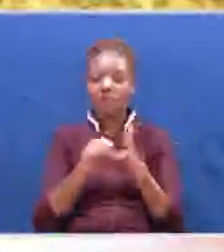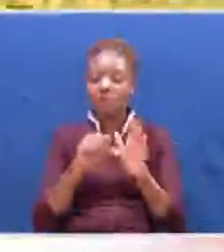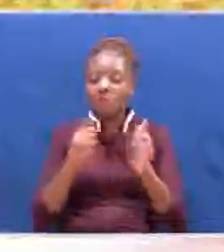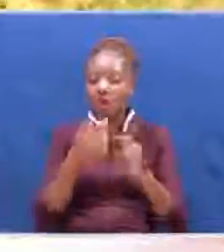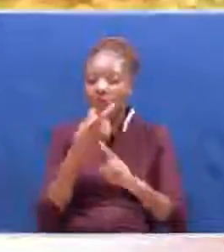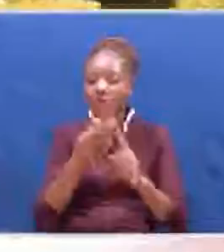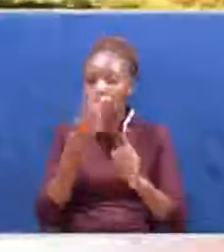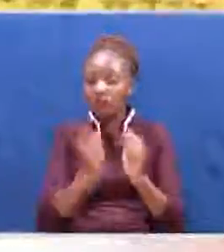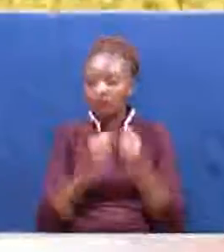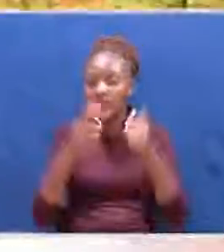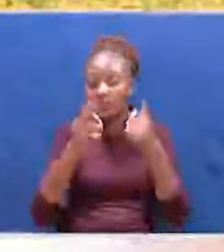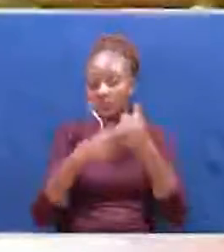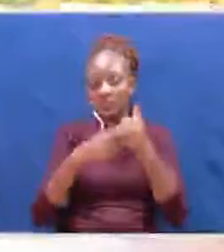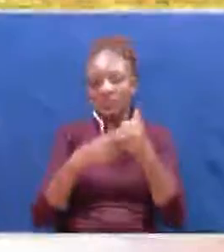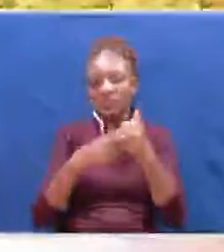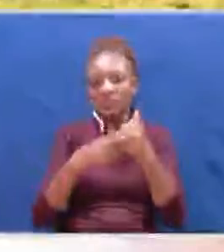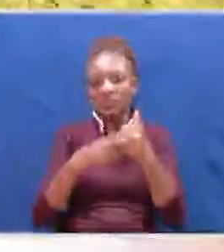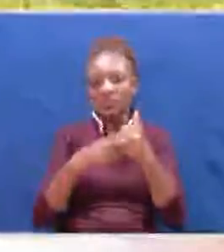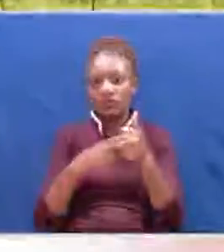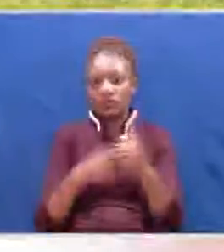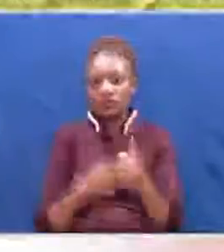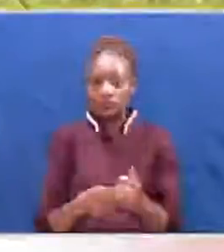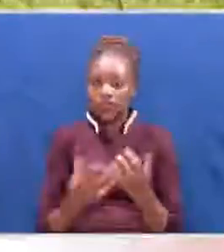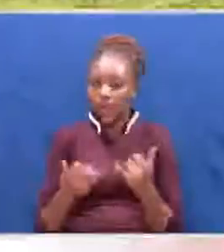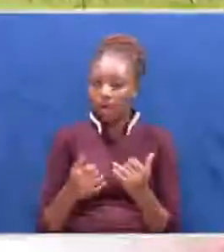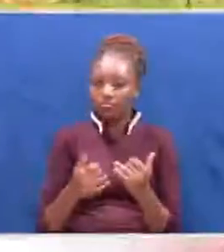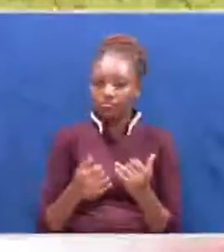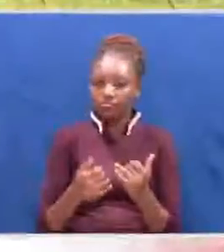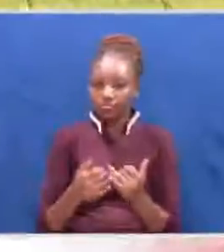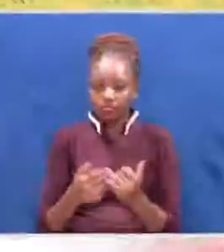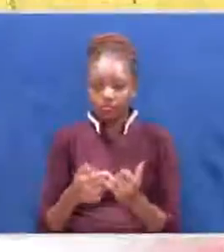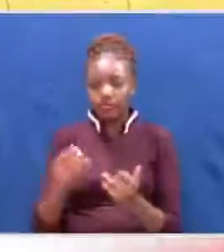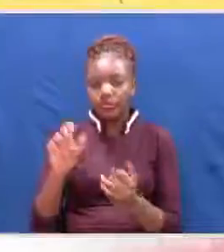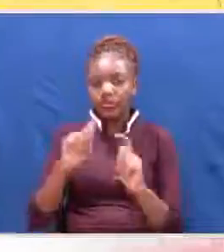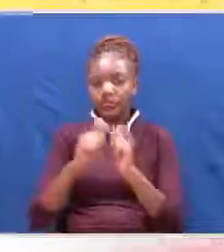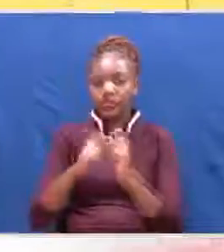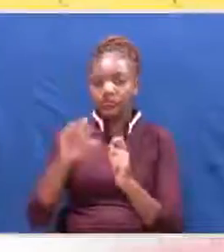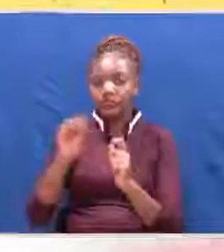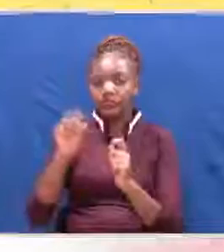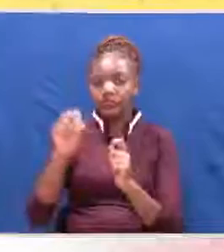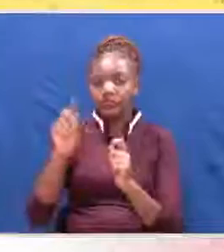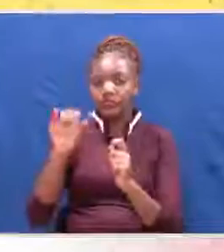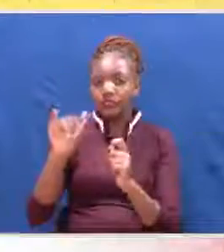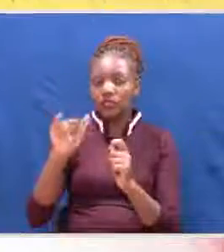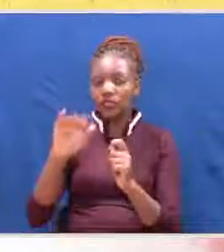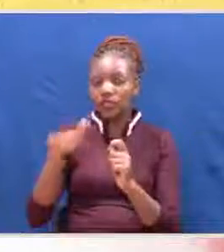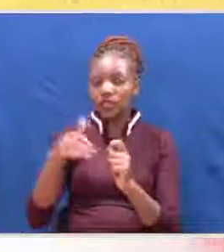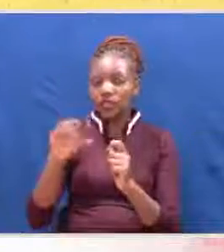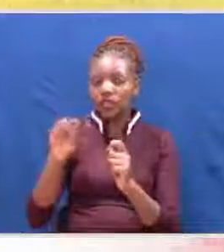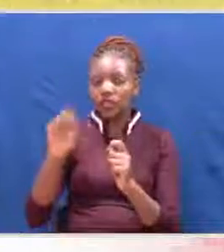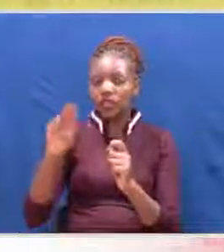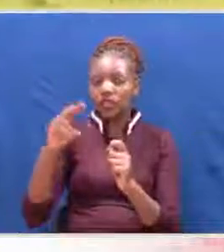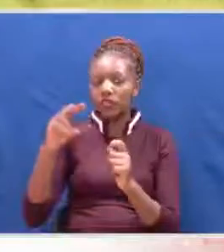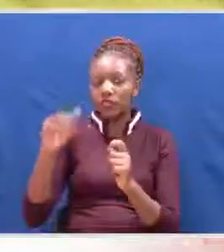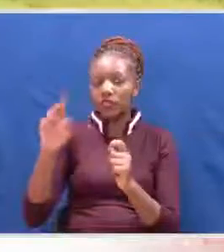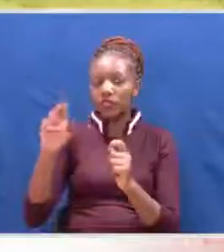2017 ruled him out his club of Sony Sugar, terminating his contract in the process. And even as he struggles to walk